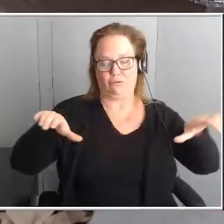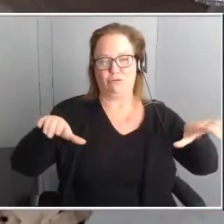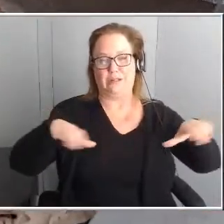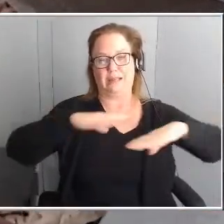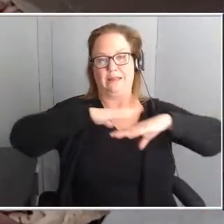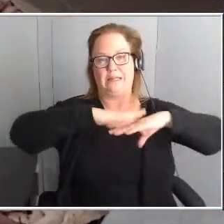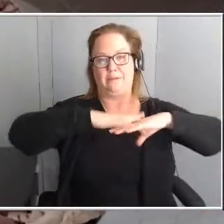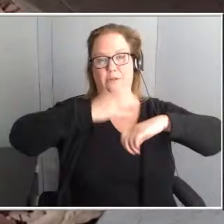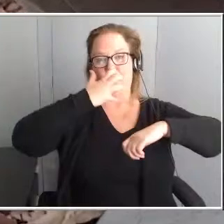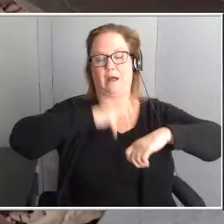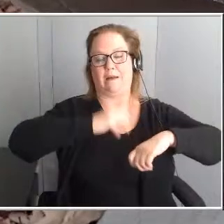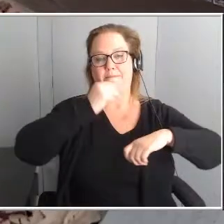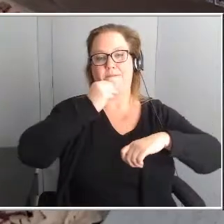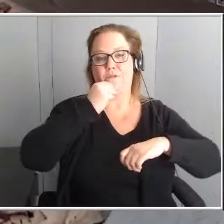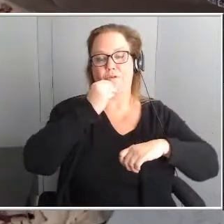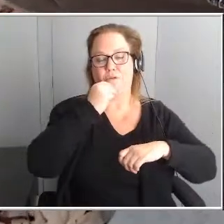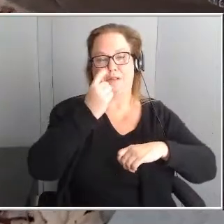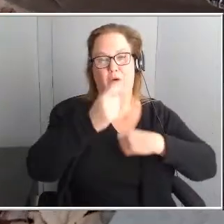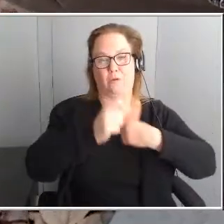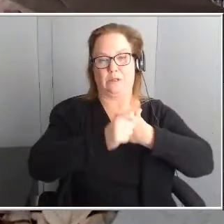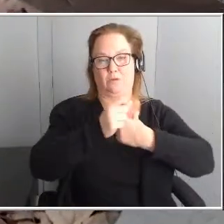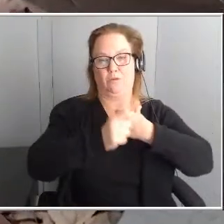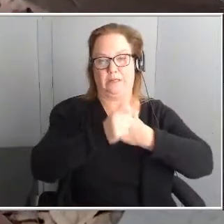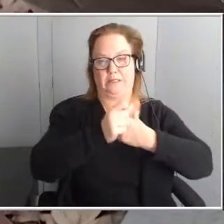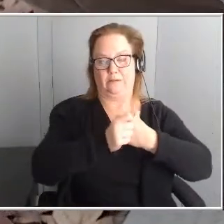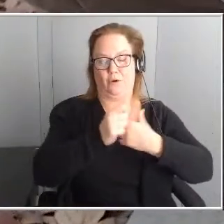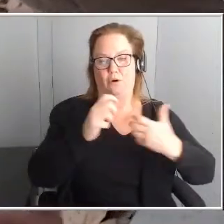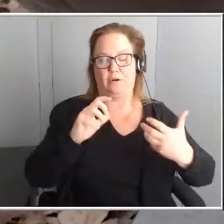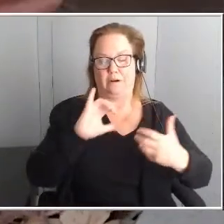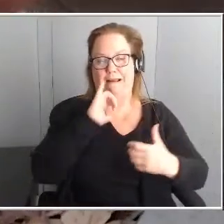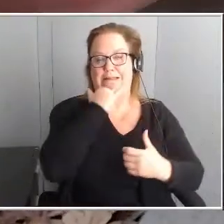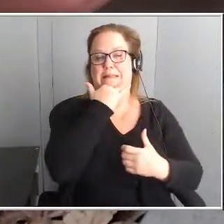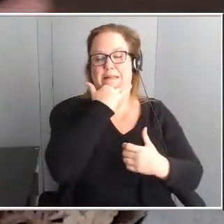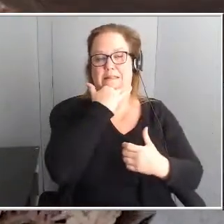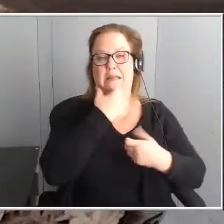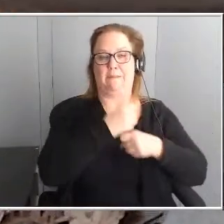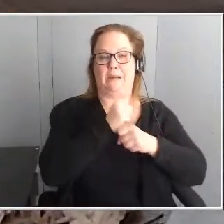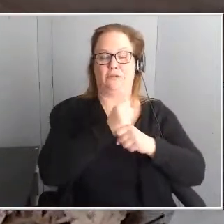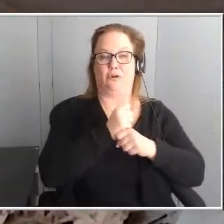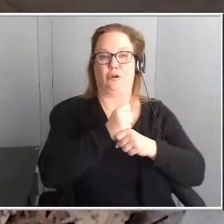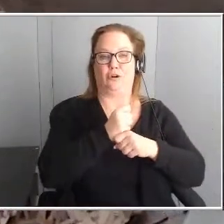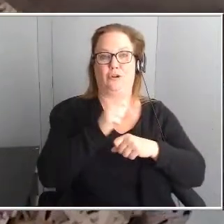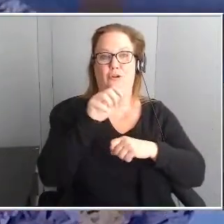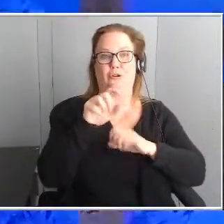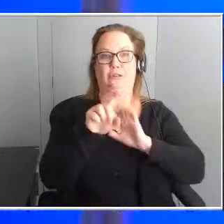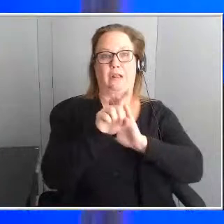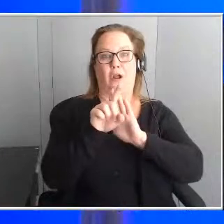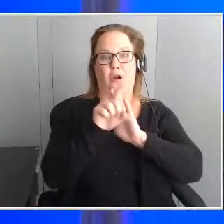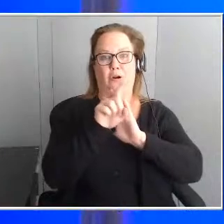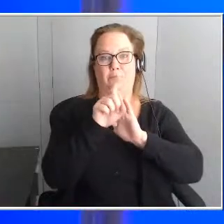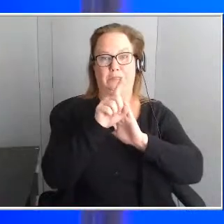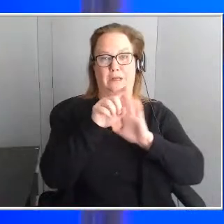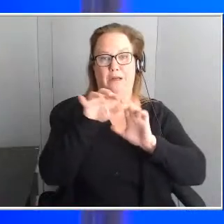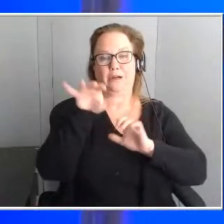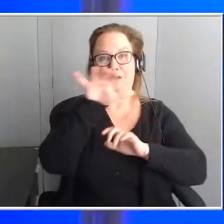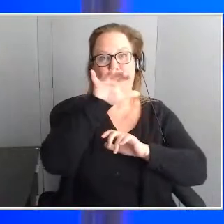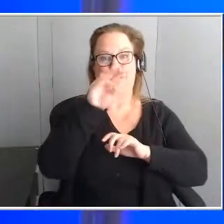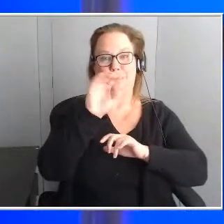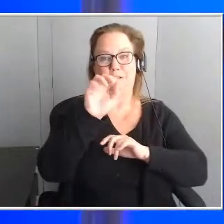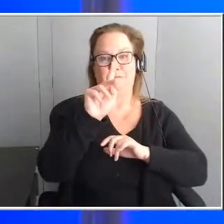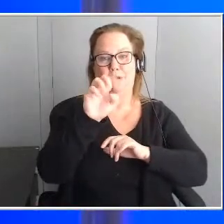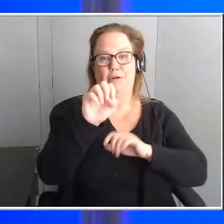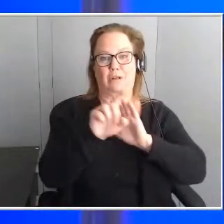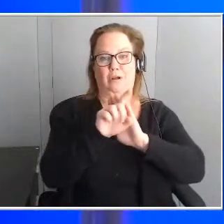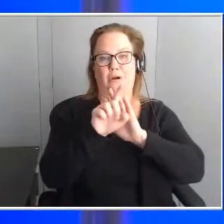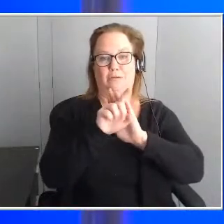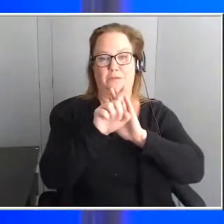hot food. That's always a risk for causing an accident. And make sure all your smoke alarms work. That is also key. Hope you don't set your smoke alarms